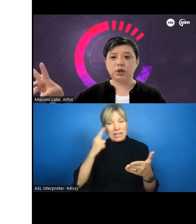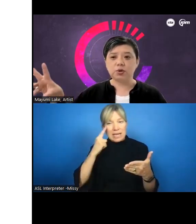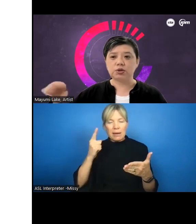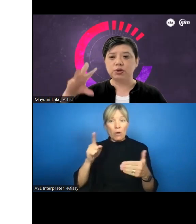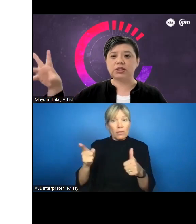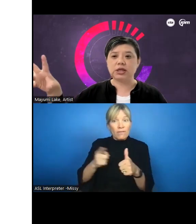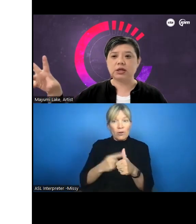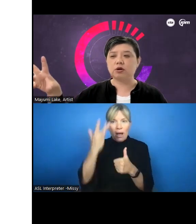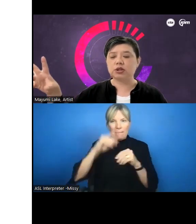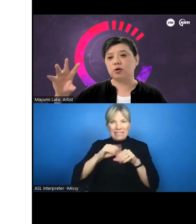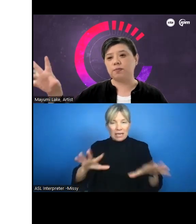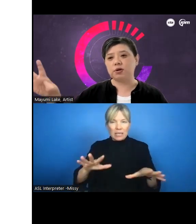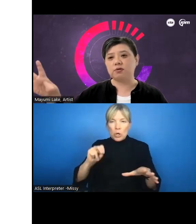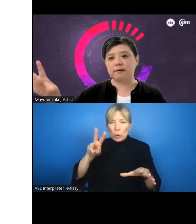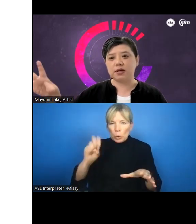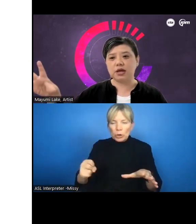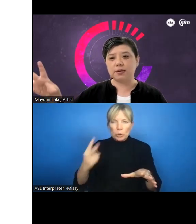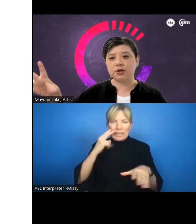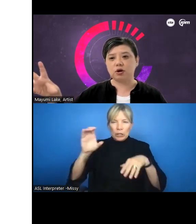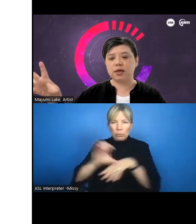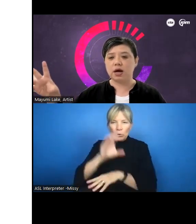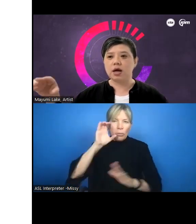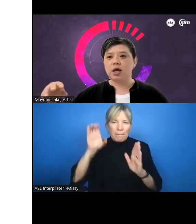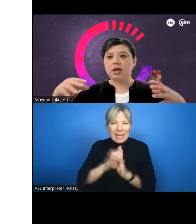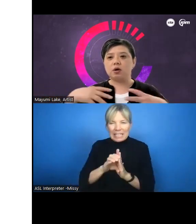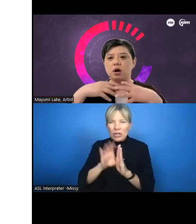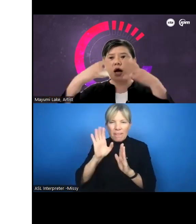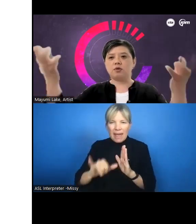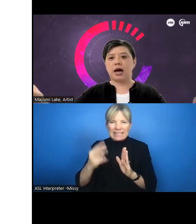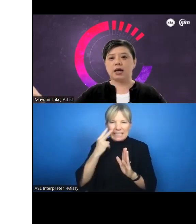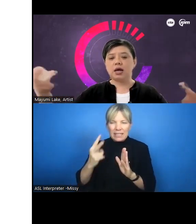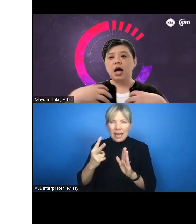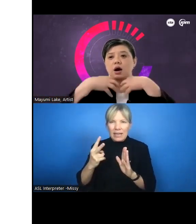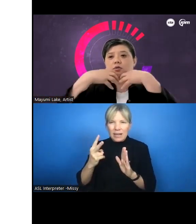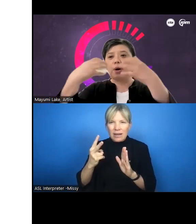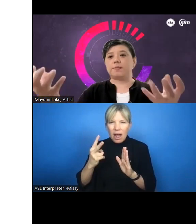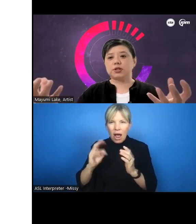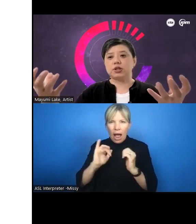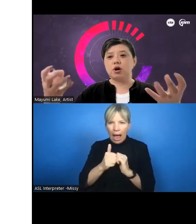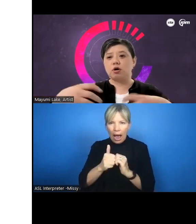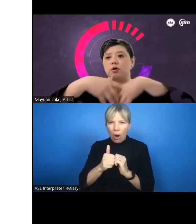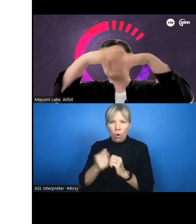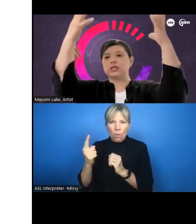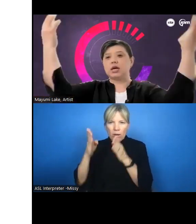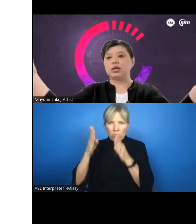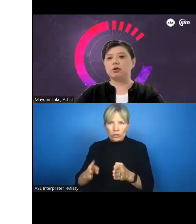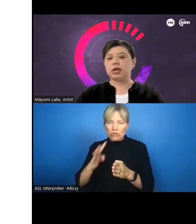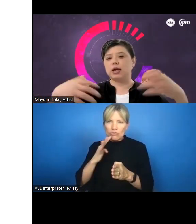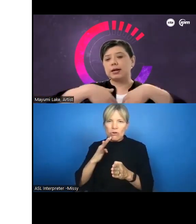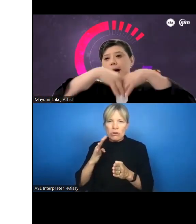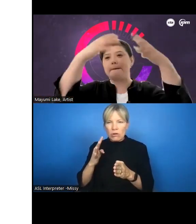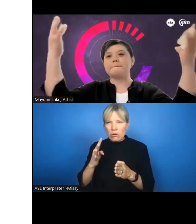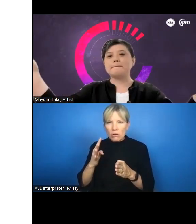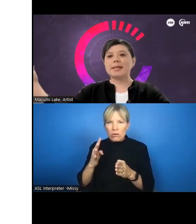in the news, we see lots of computer graphic image of the, how one person talk, or those,